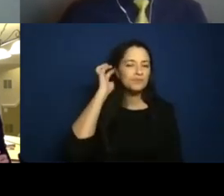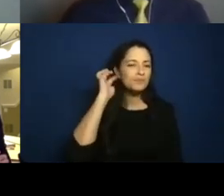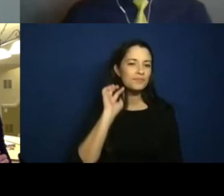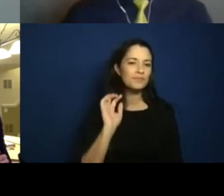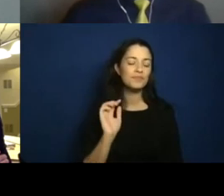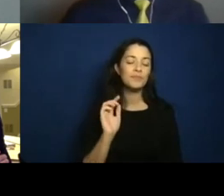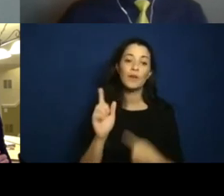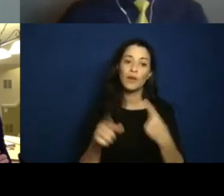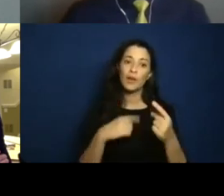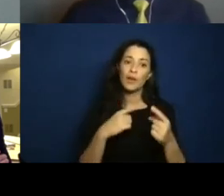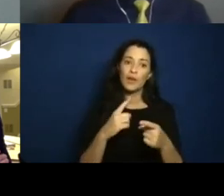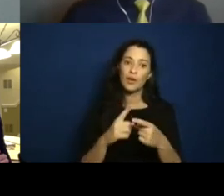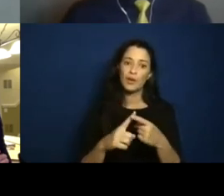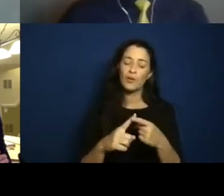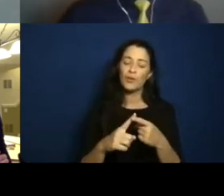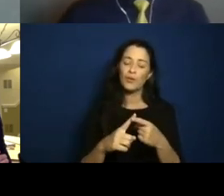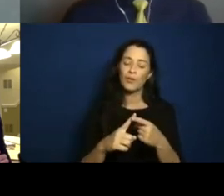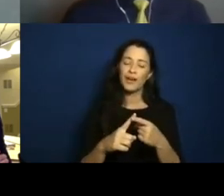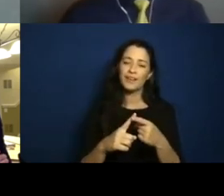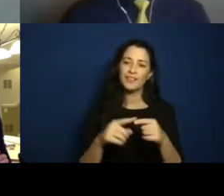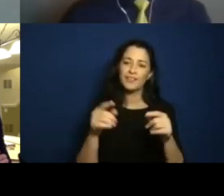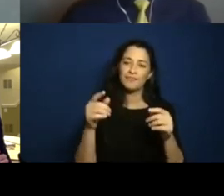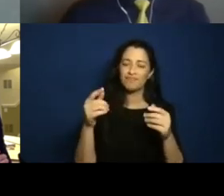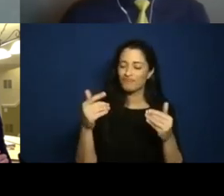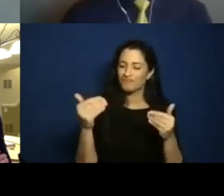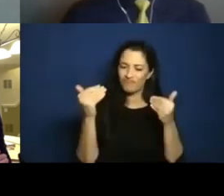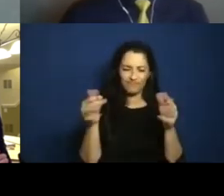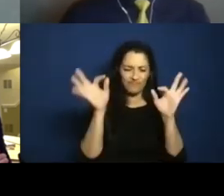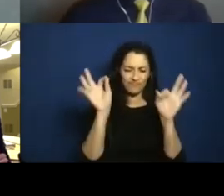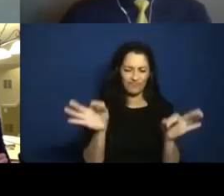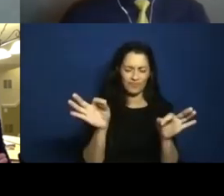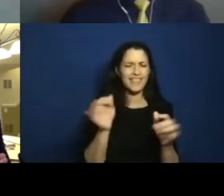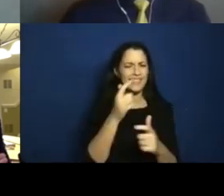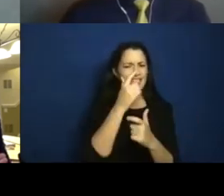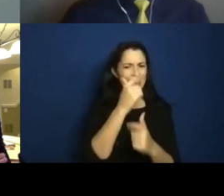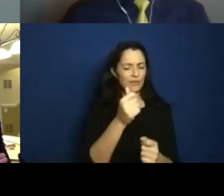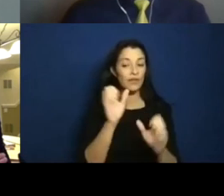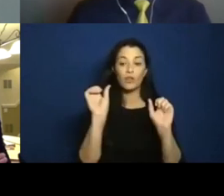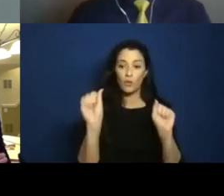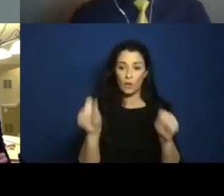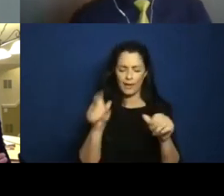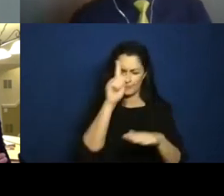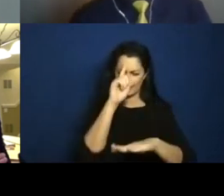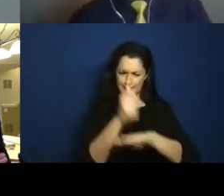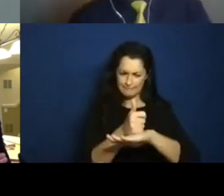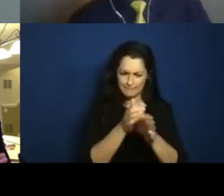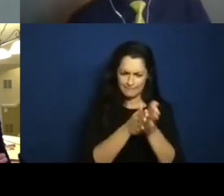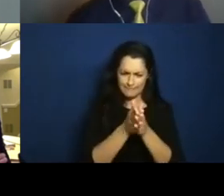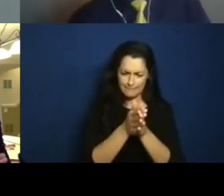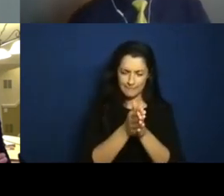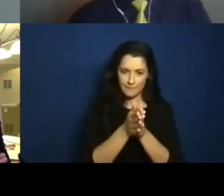make a decision, you can go into it that way. And of course, by